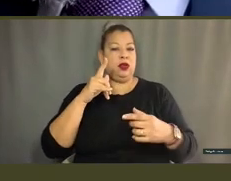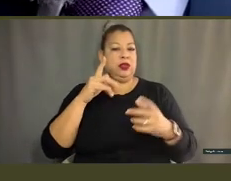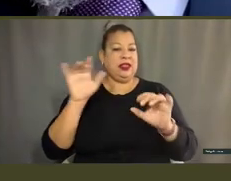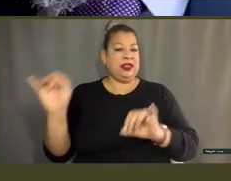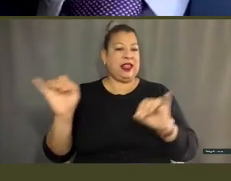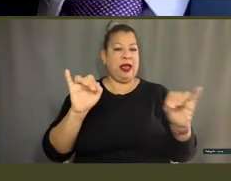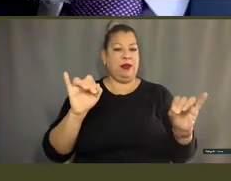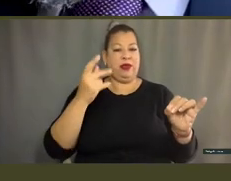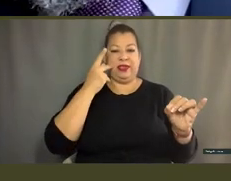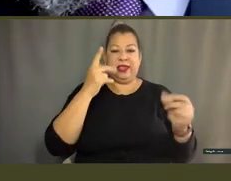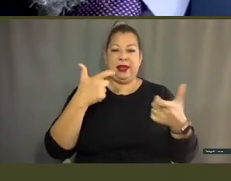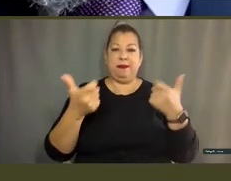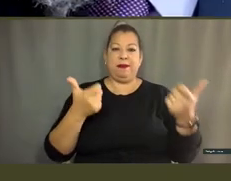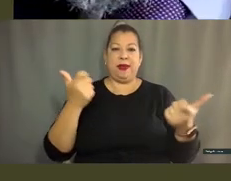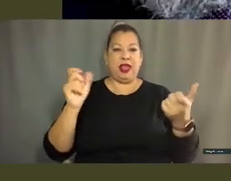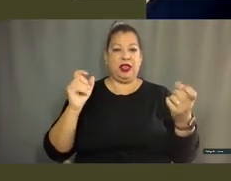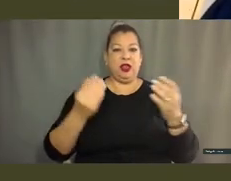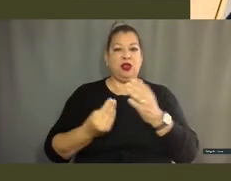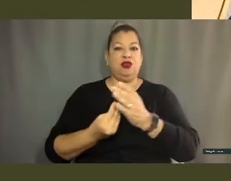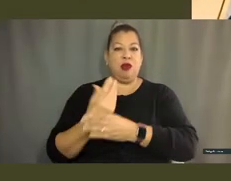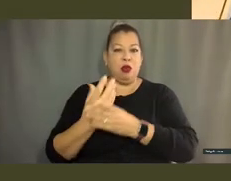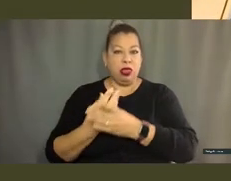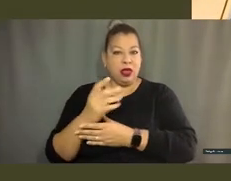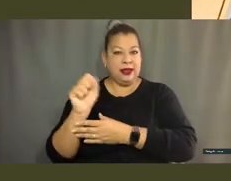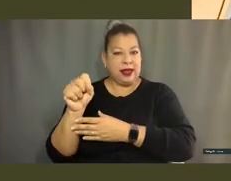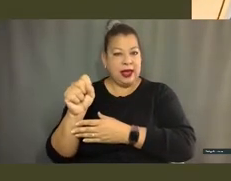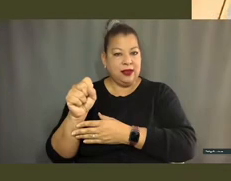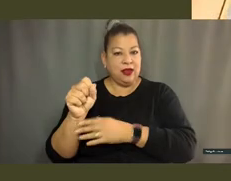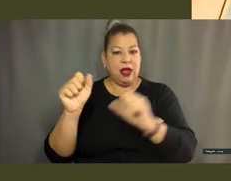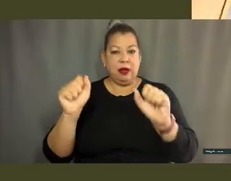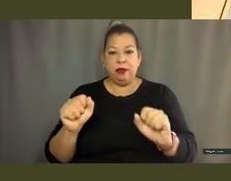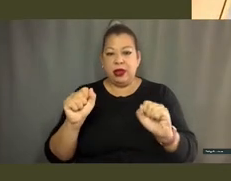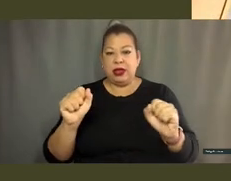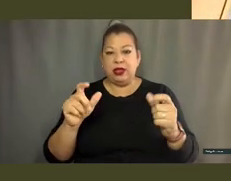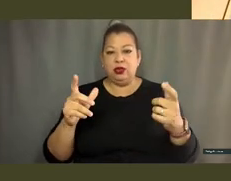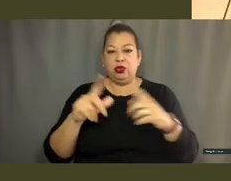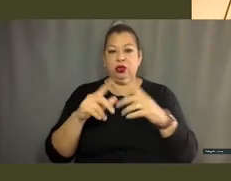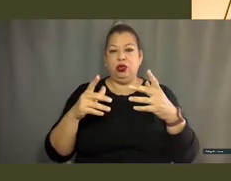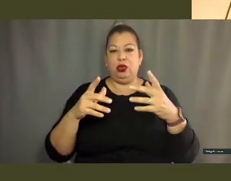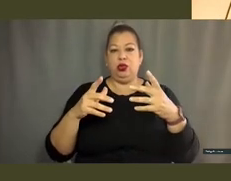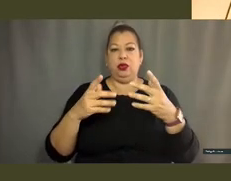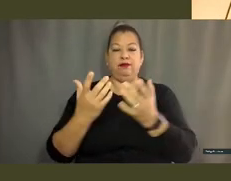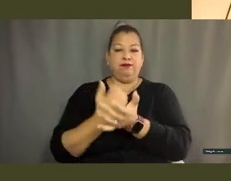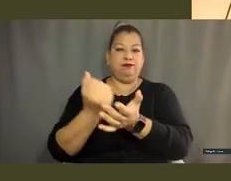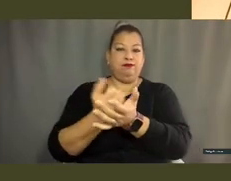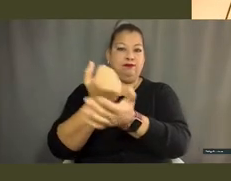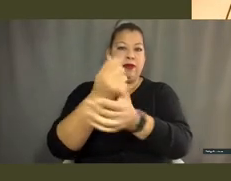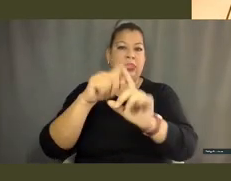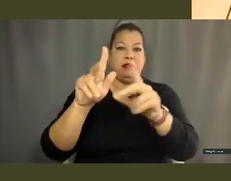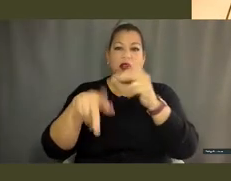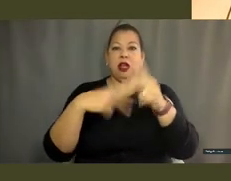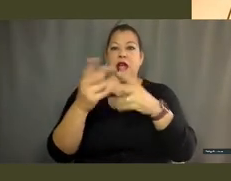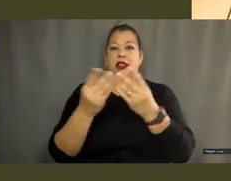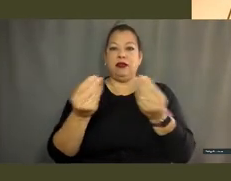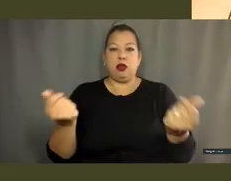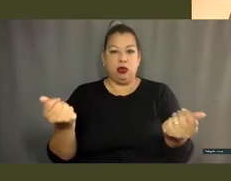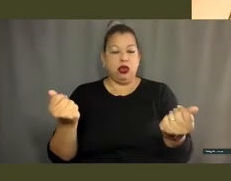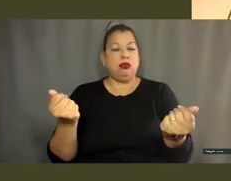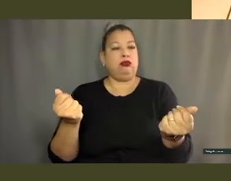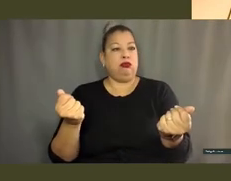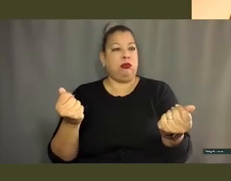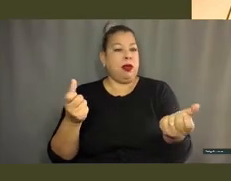tremendous growth in terms of the ability now to deploy these types of solutions, in many instances,